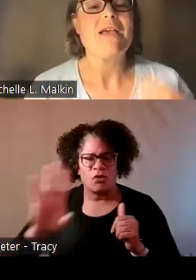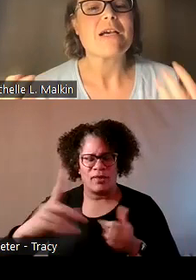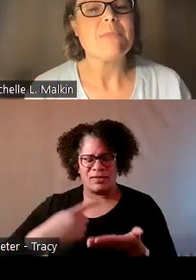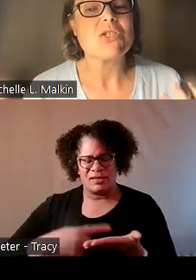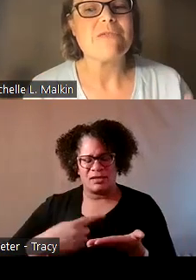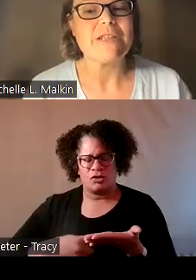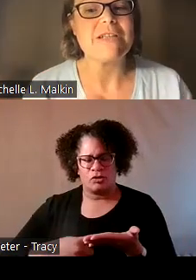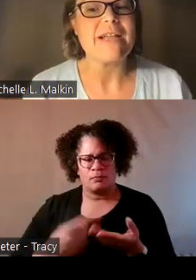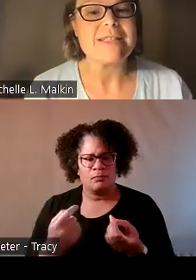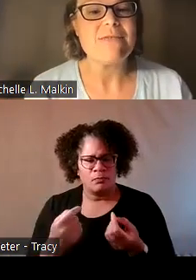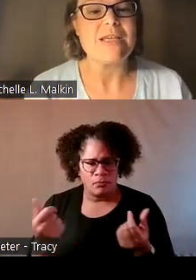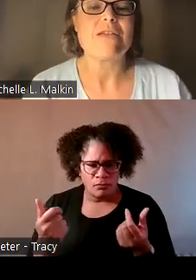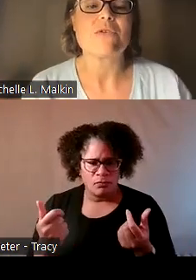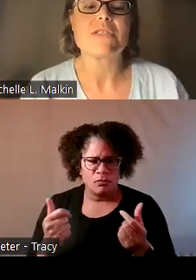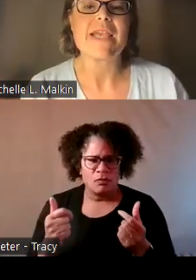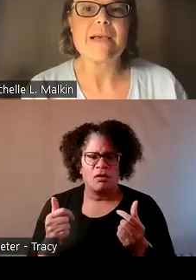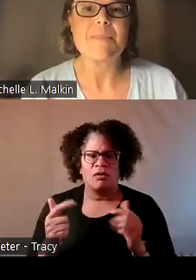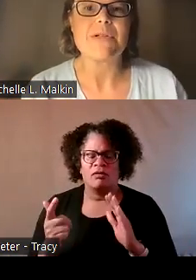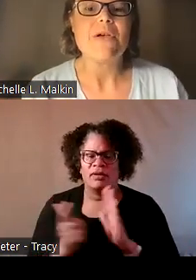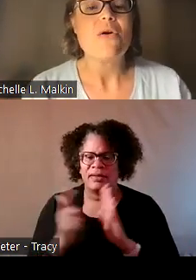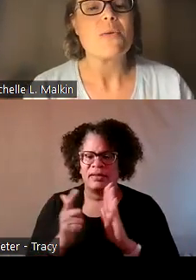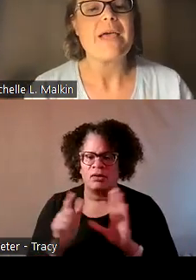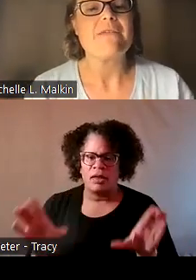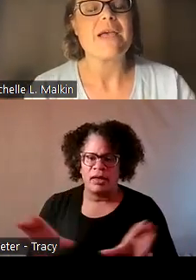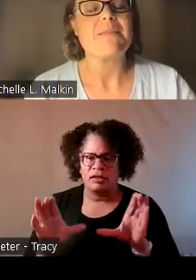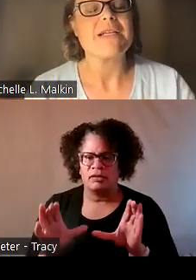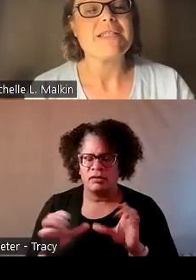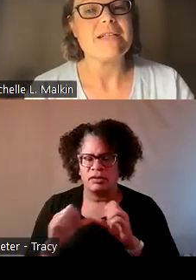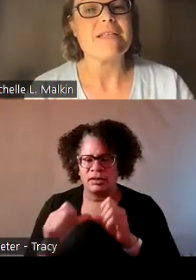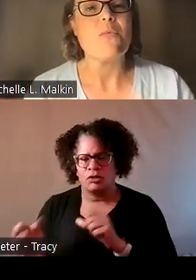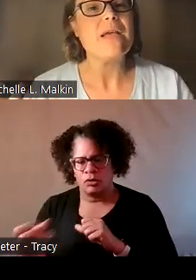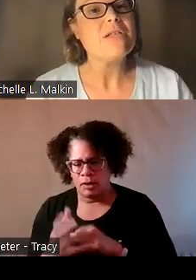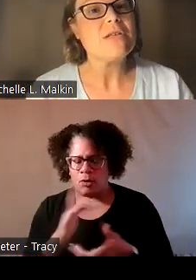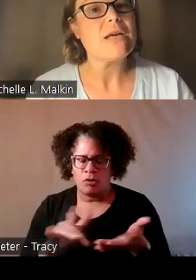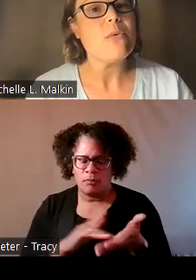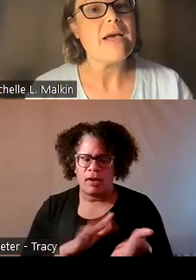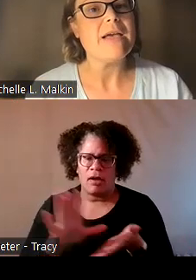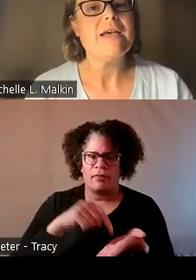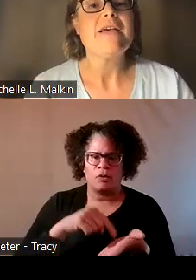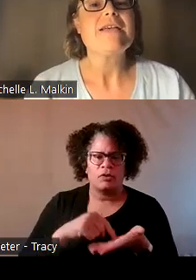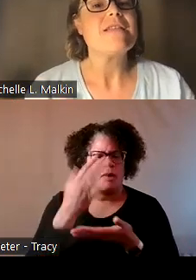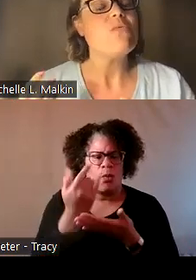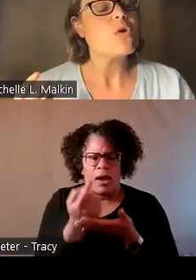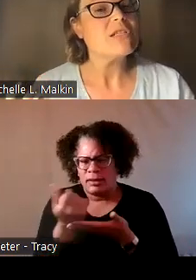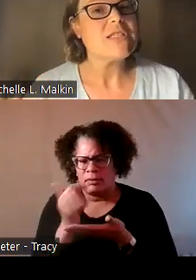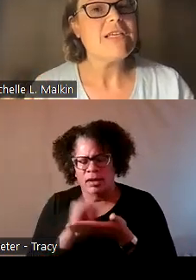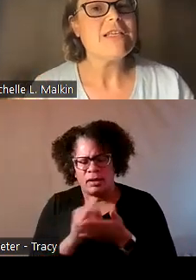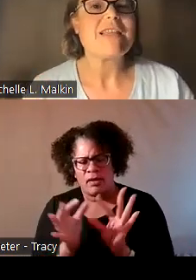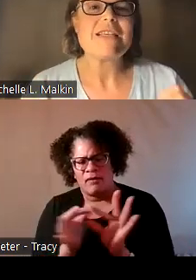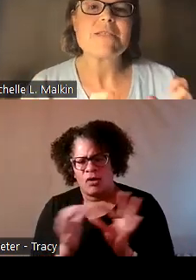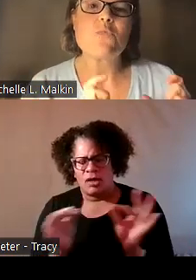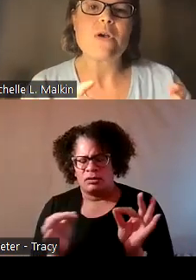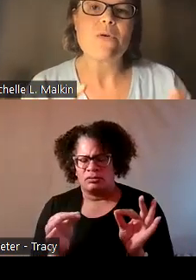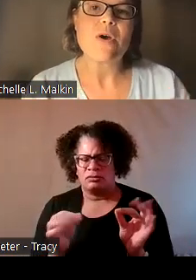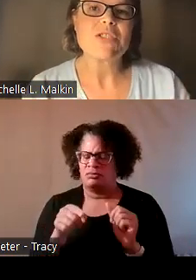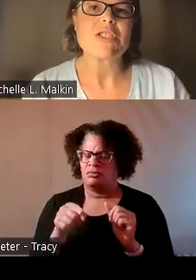away commission of illegal activity in order to gamble or pay off gambling debts. And why they took that away is they weren't seeing that